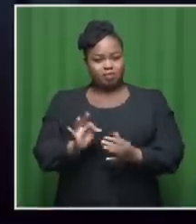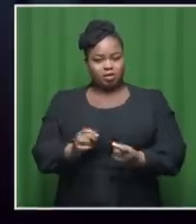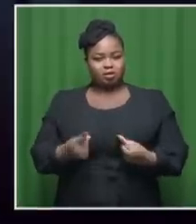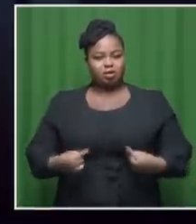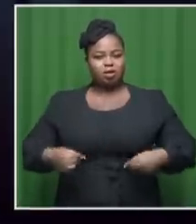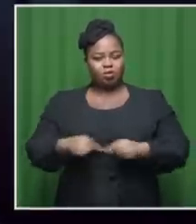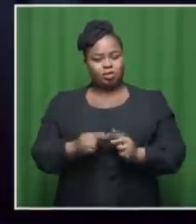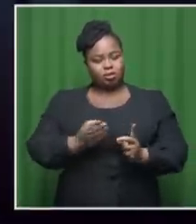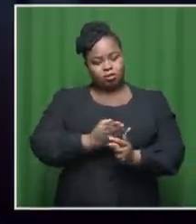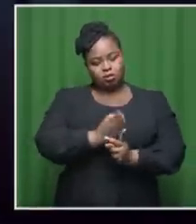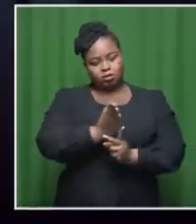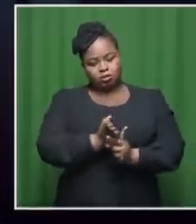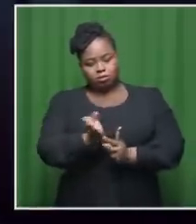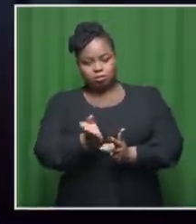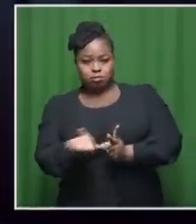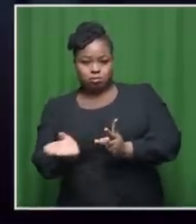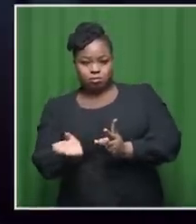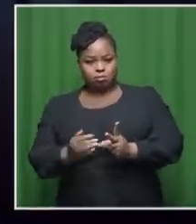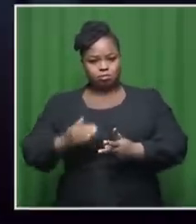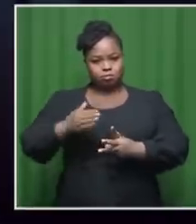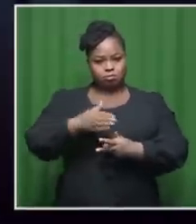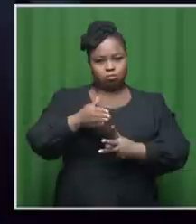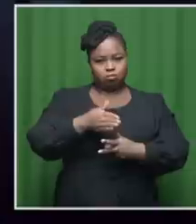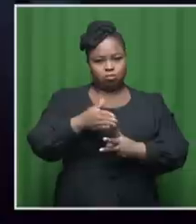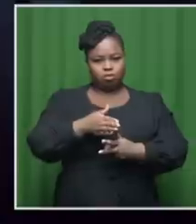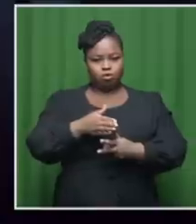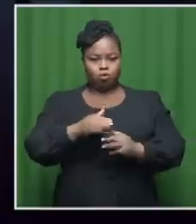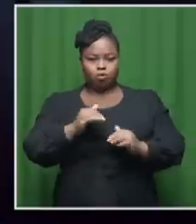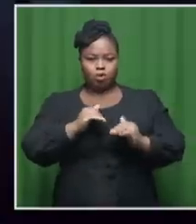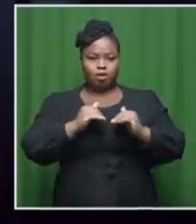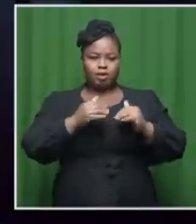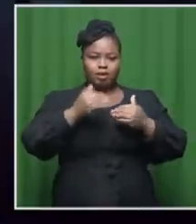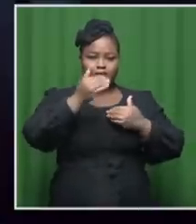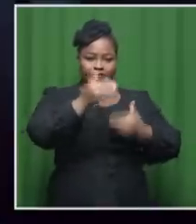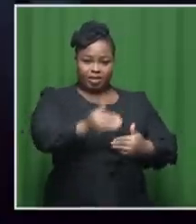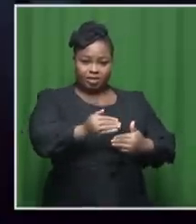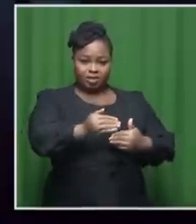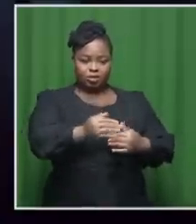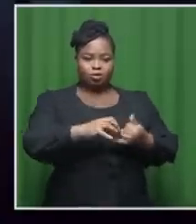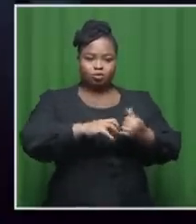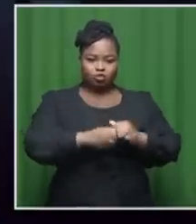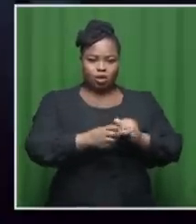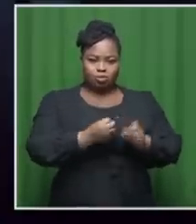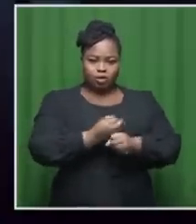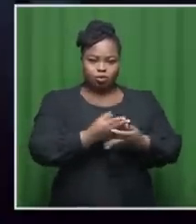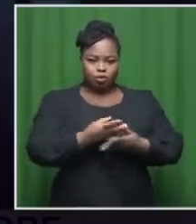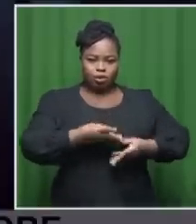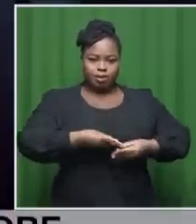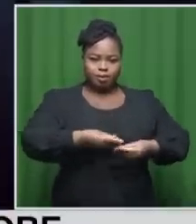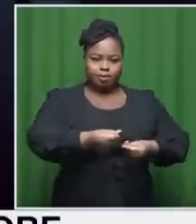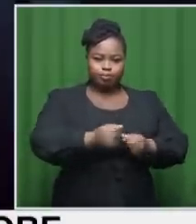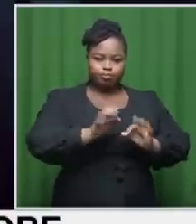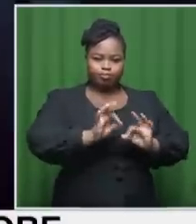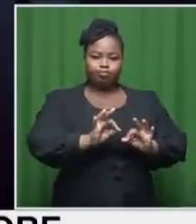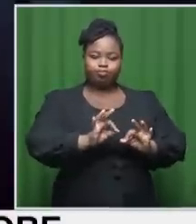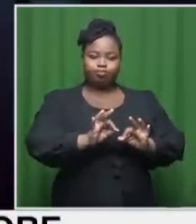in three parts. We had a stabilized phase where we needed to stabilize the operations. We needed